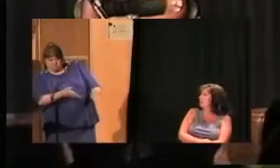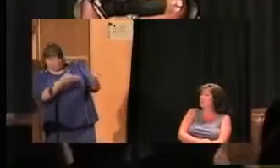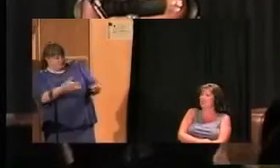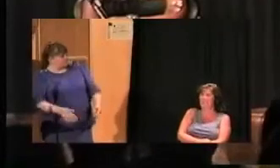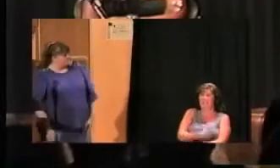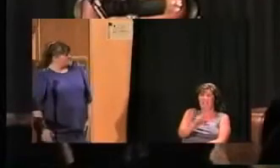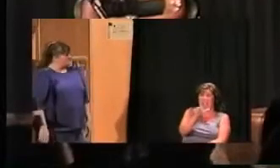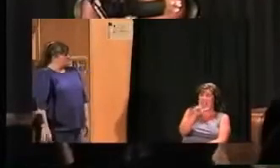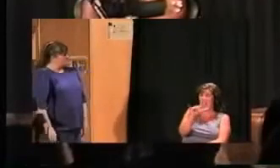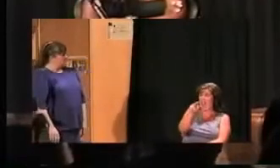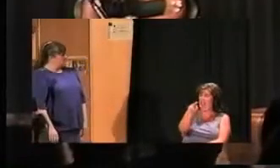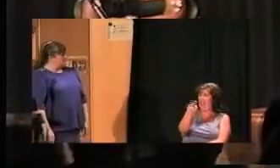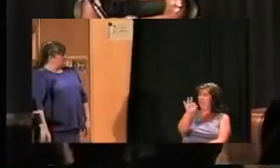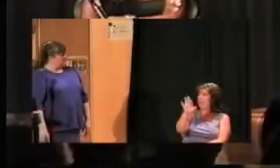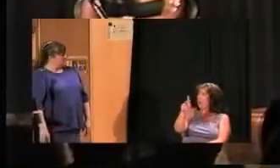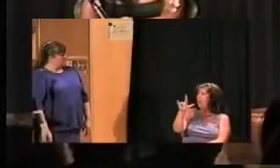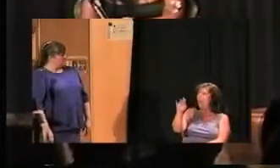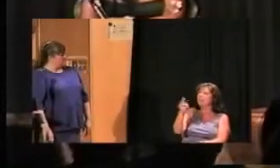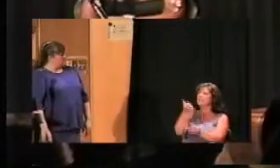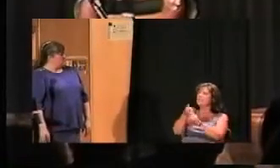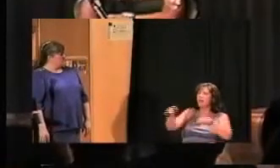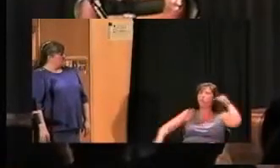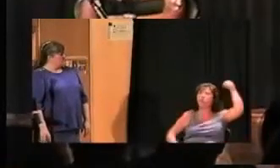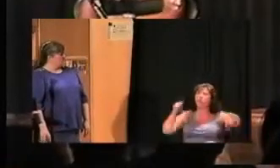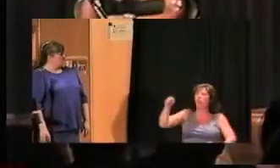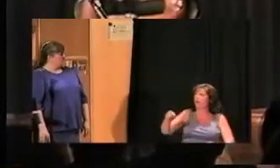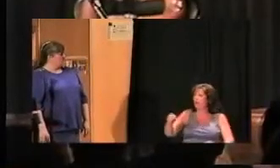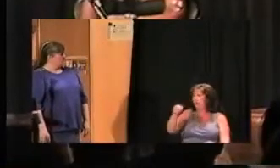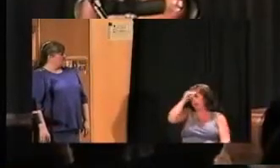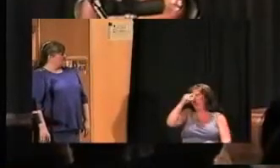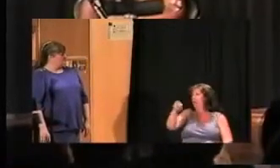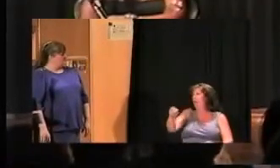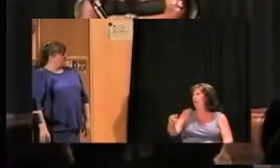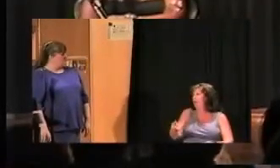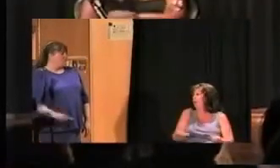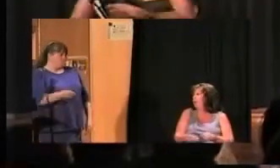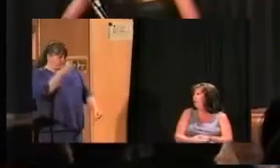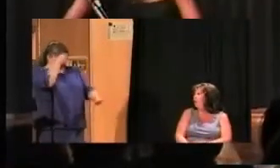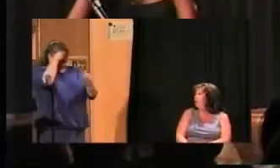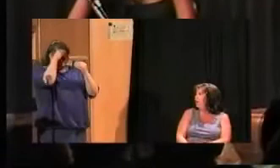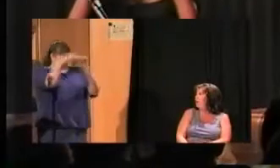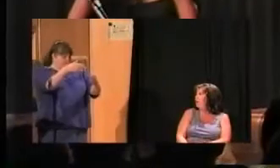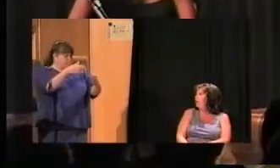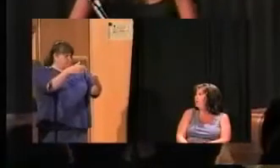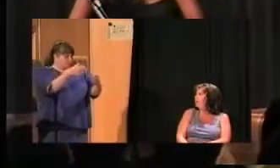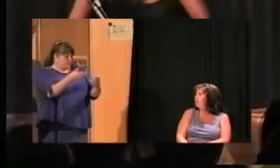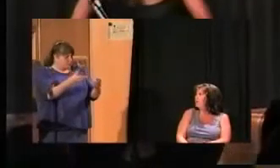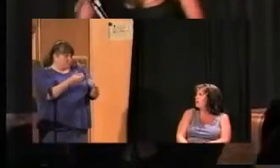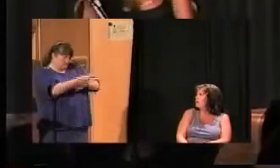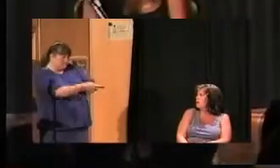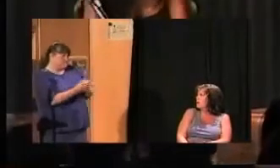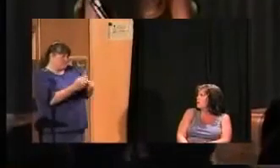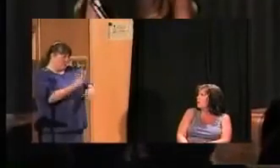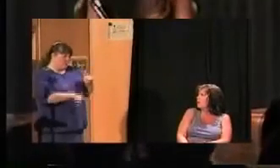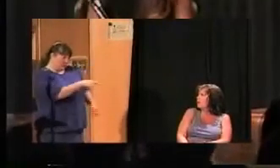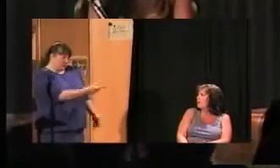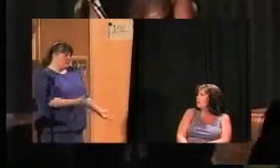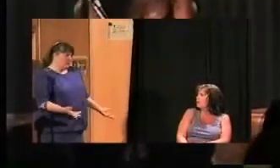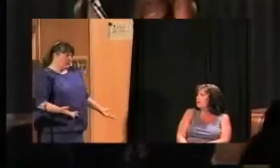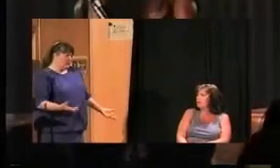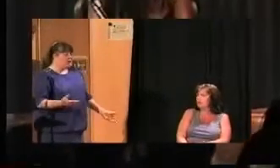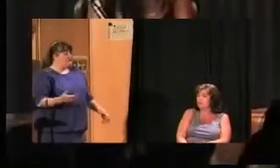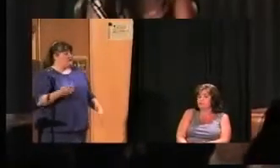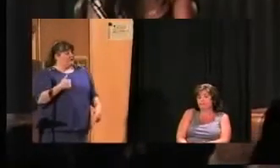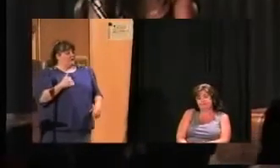she's a bloody crip. What does she know? She knows quite a lot, actually. Much more than you. And quite frankly, I